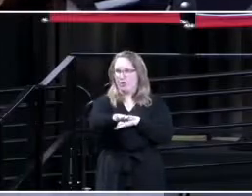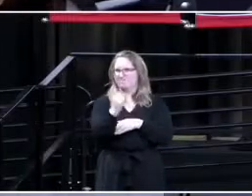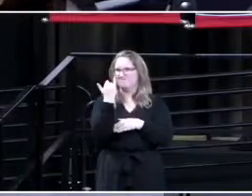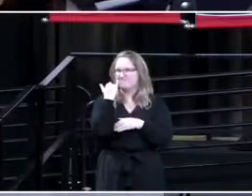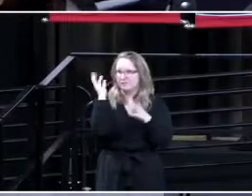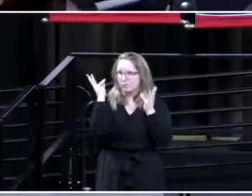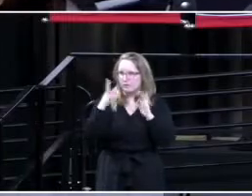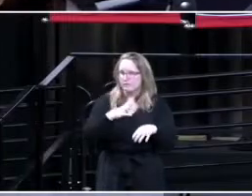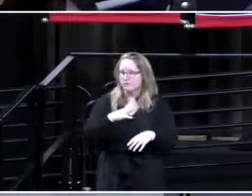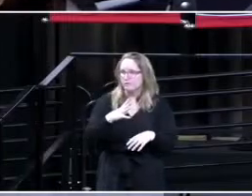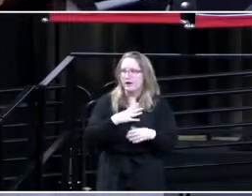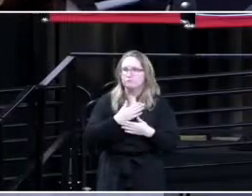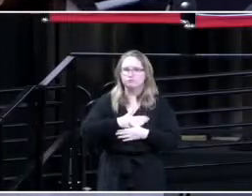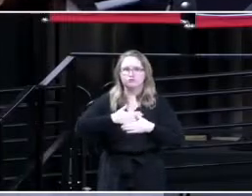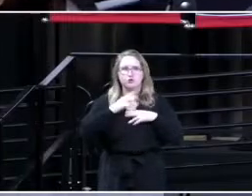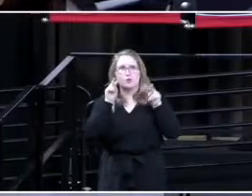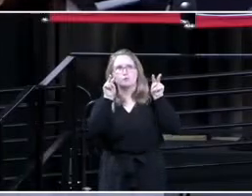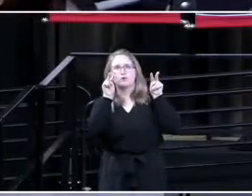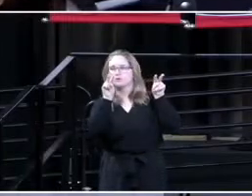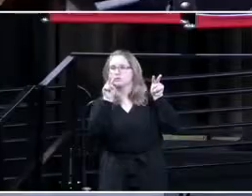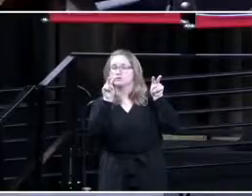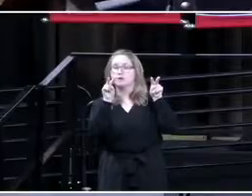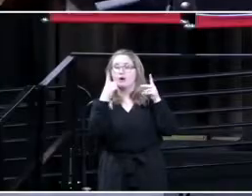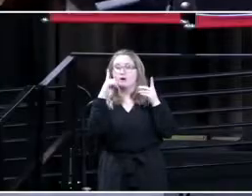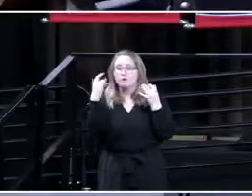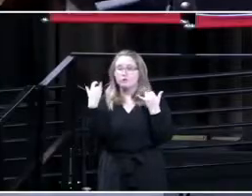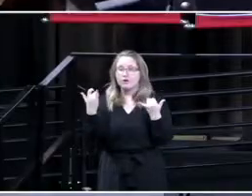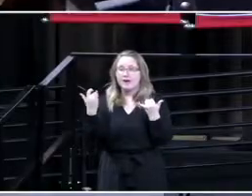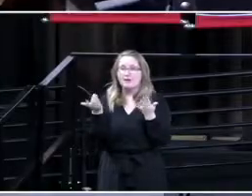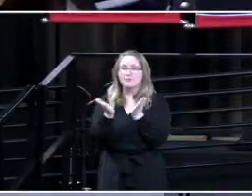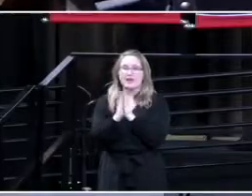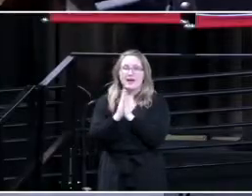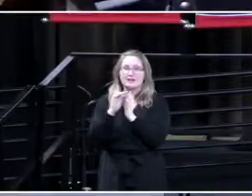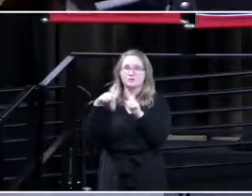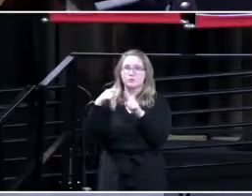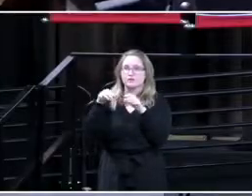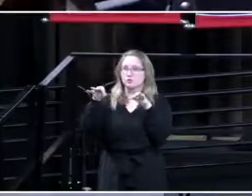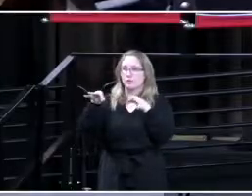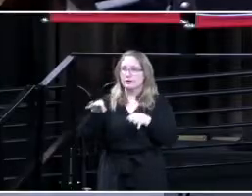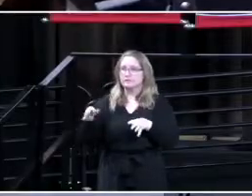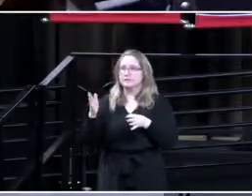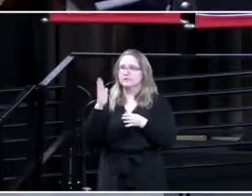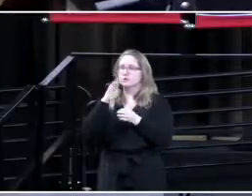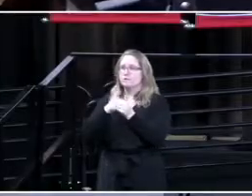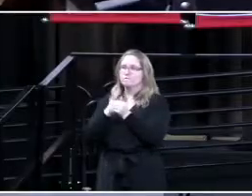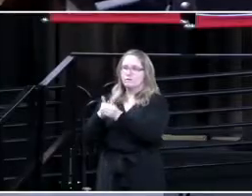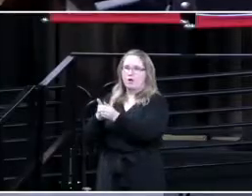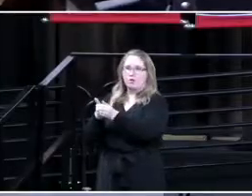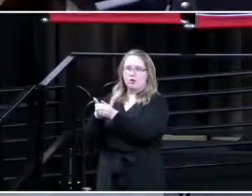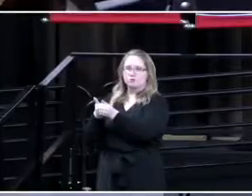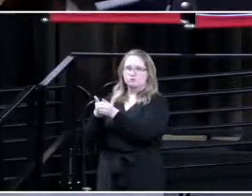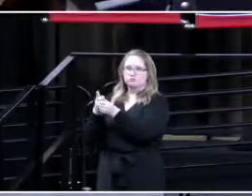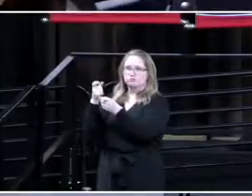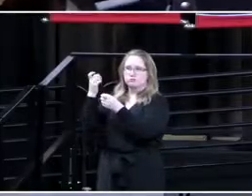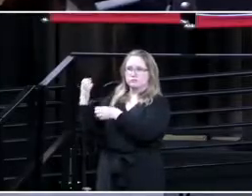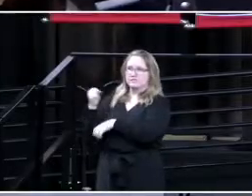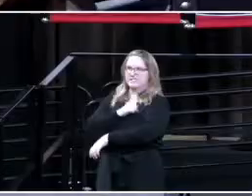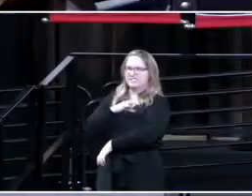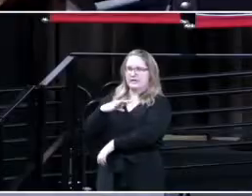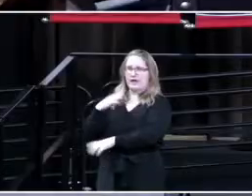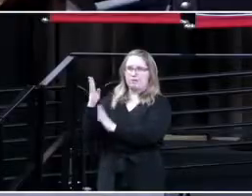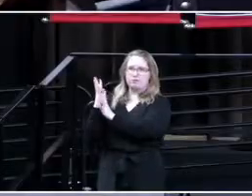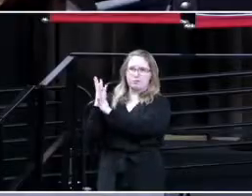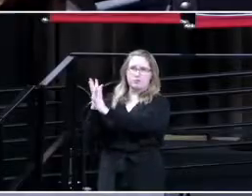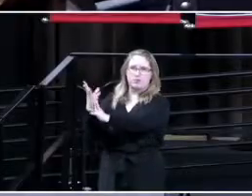your show. For now, though, graduates, we ask that when directed, you follow the marshals who will lead you out of the complex and toward the